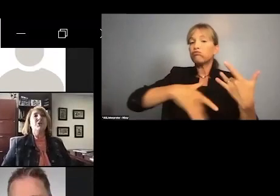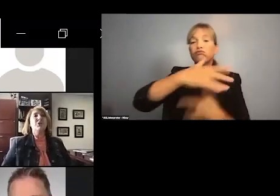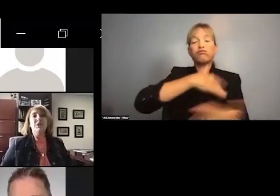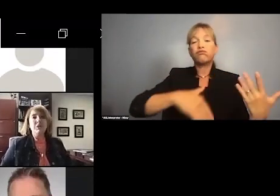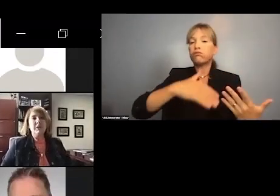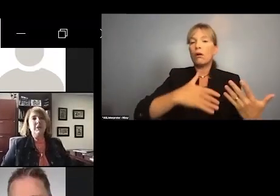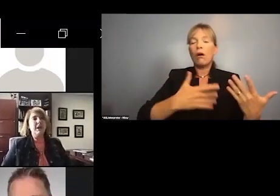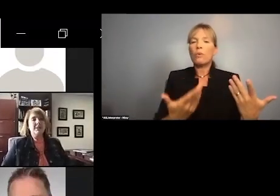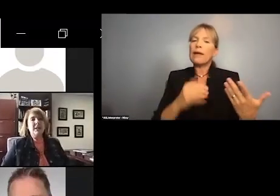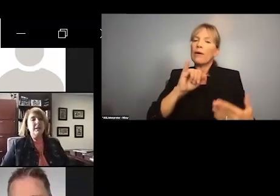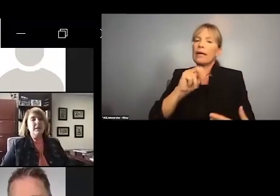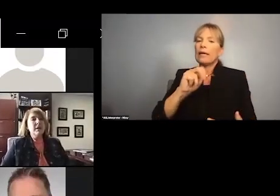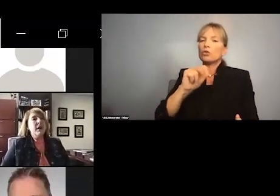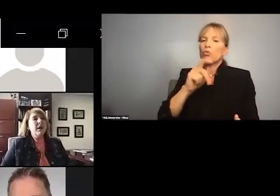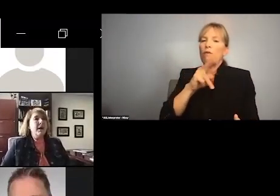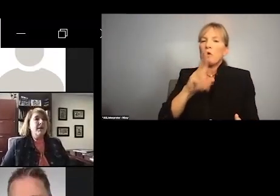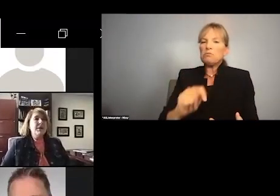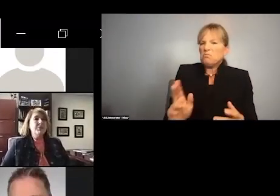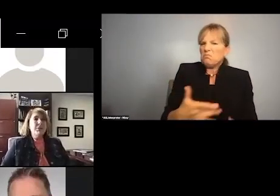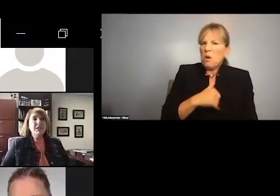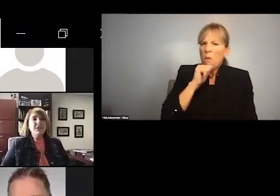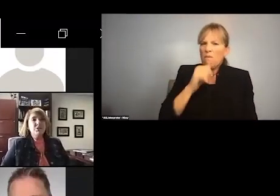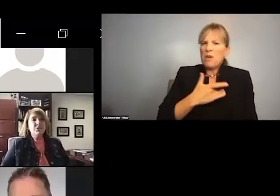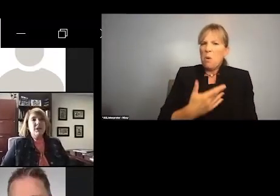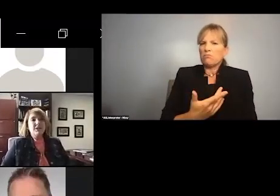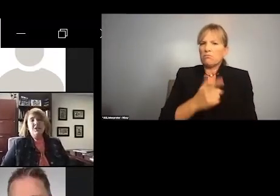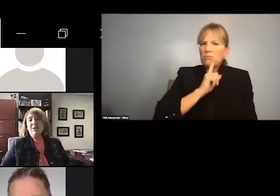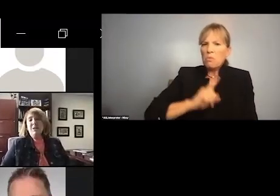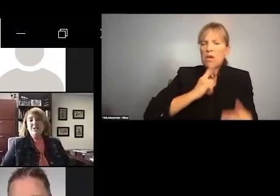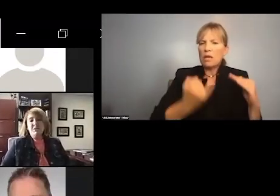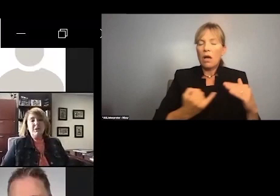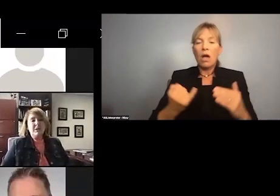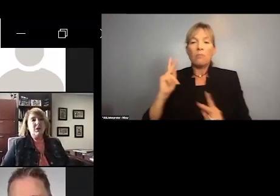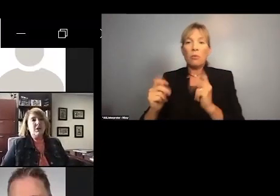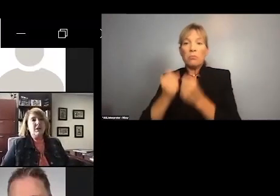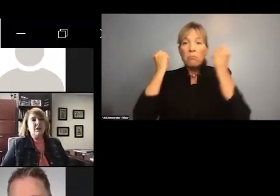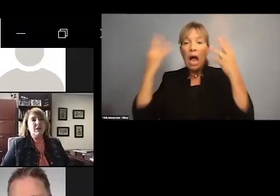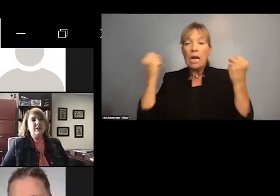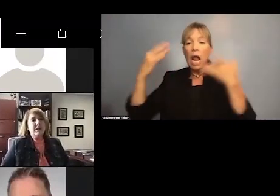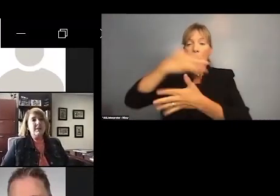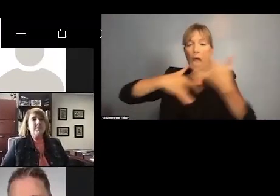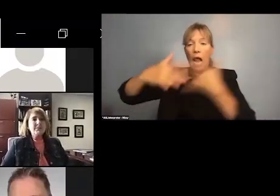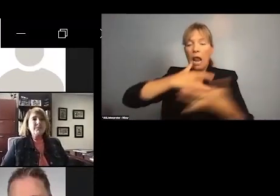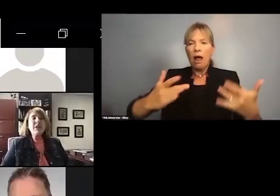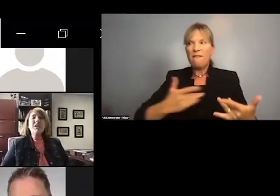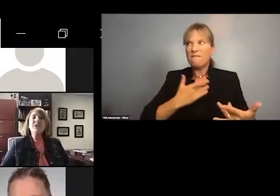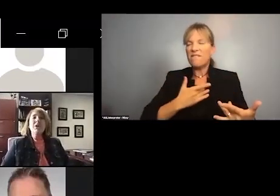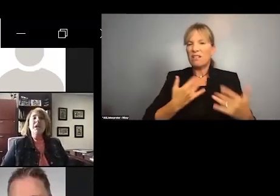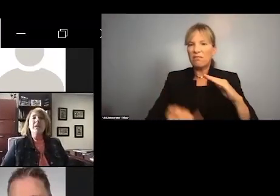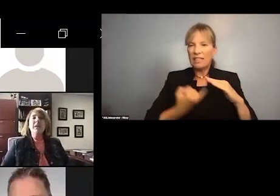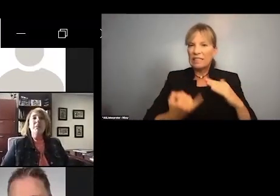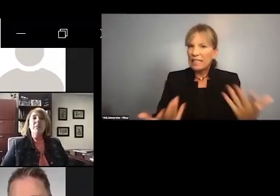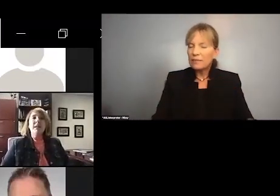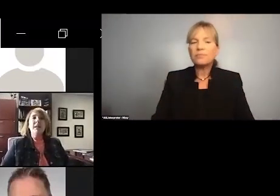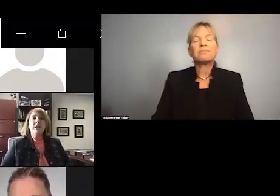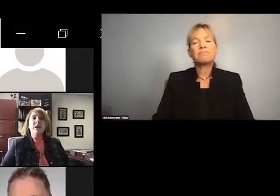of introverts, and so they don't feel lonely or isolated. And then people with many social connections may still feel that they are indeed isolated.